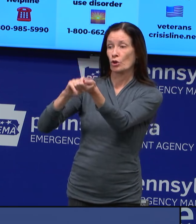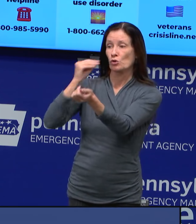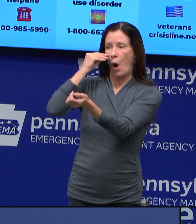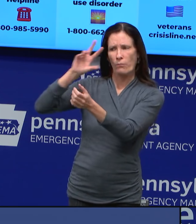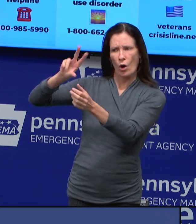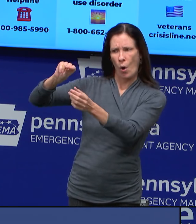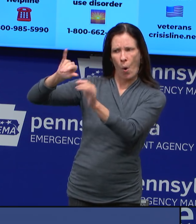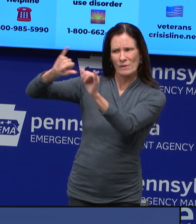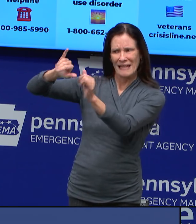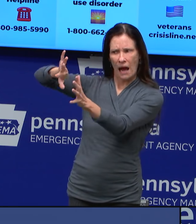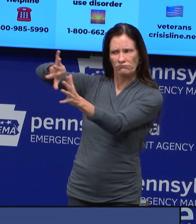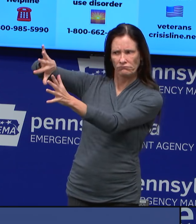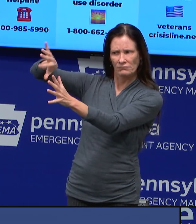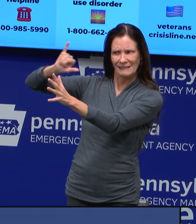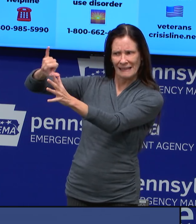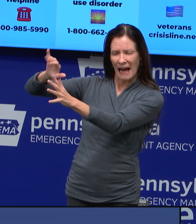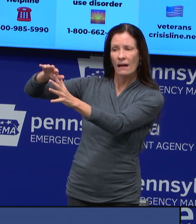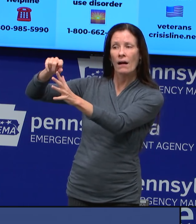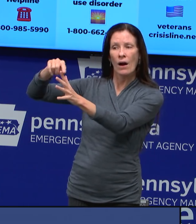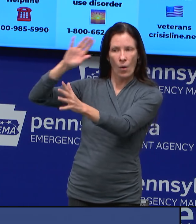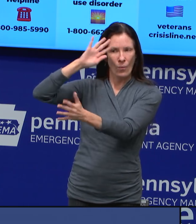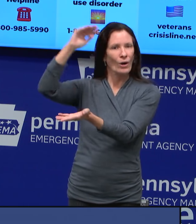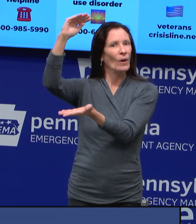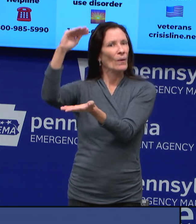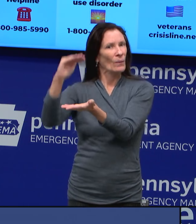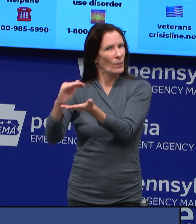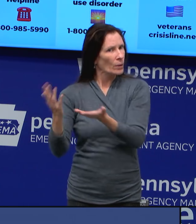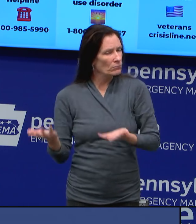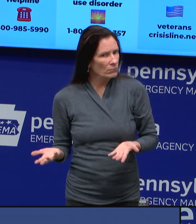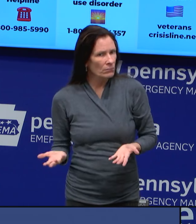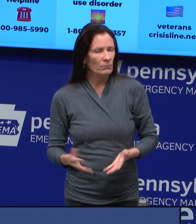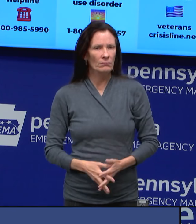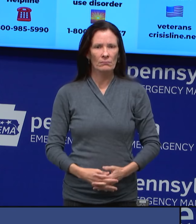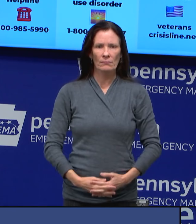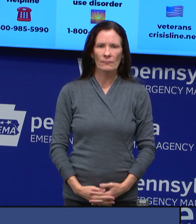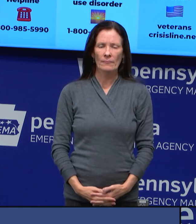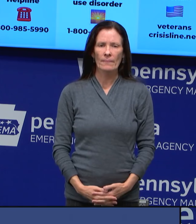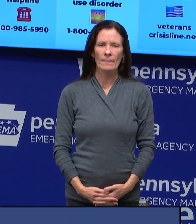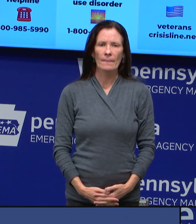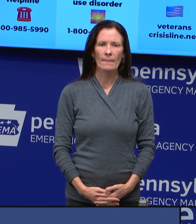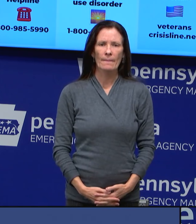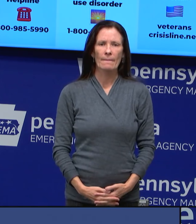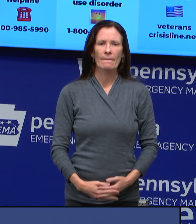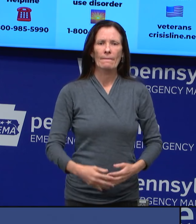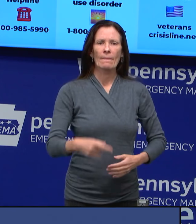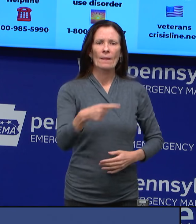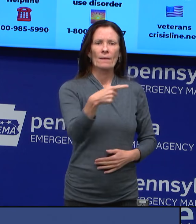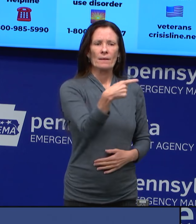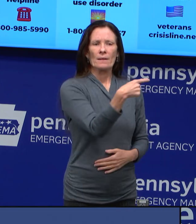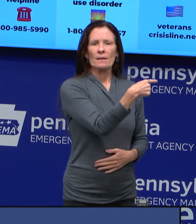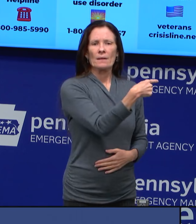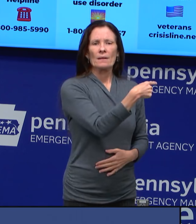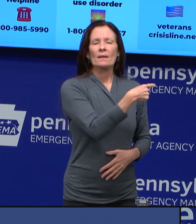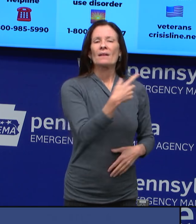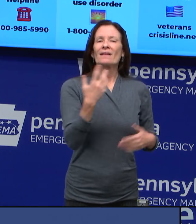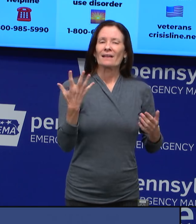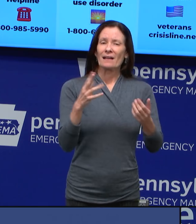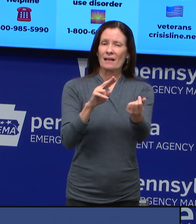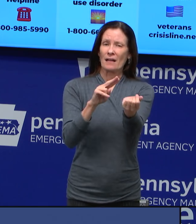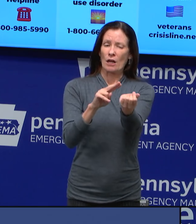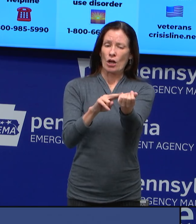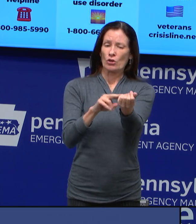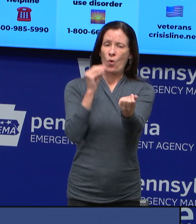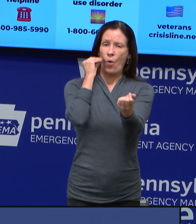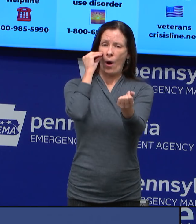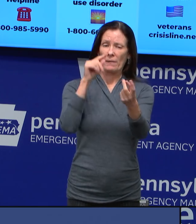cases involved with long-term care living facilities or correctional institutions, et cetera. That is part of those counties. And all of